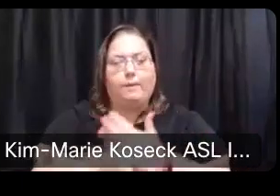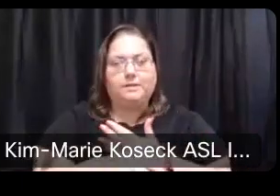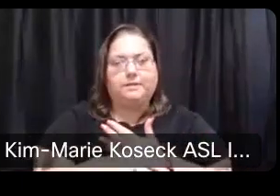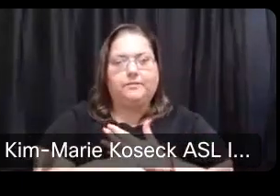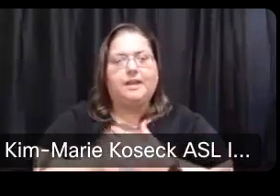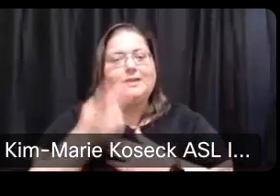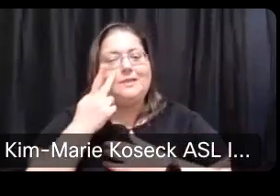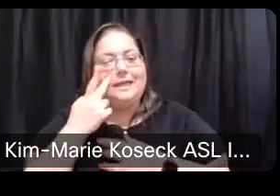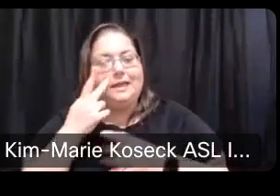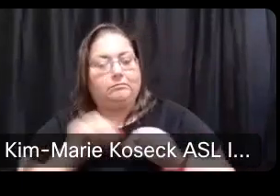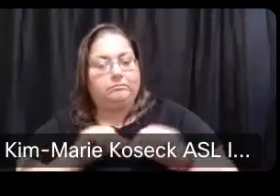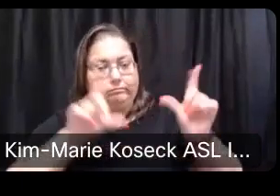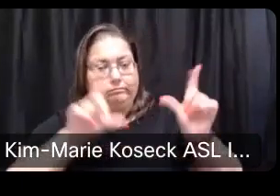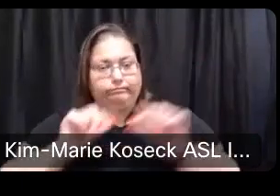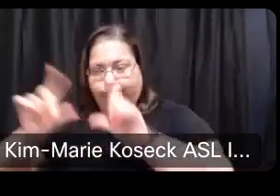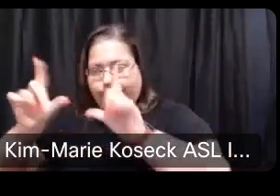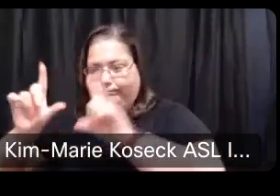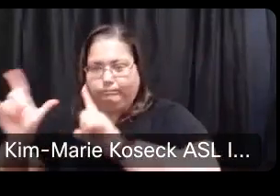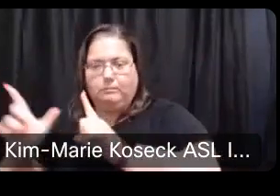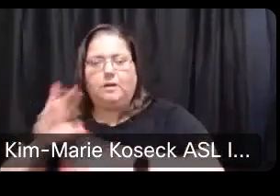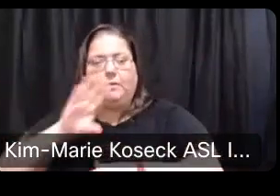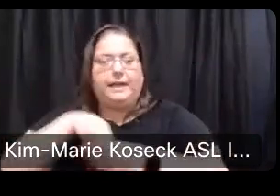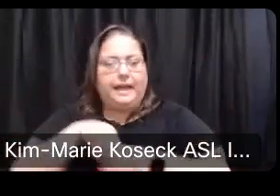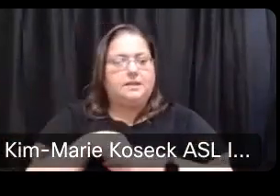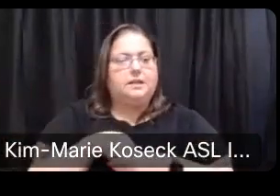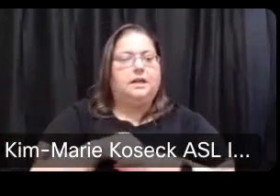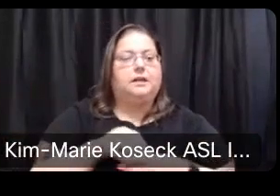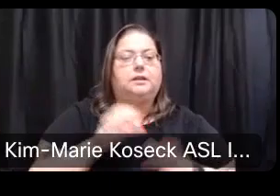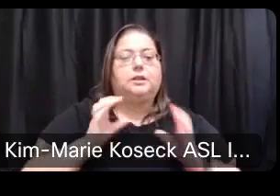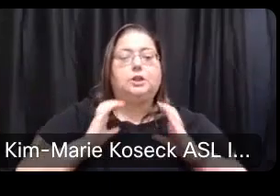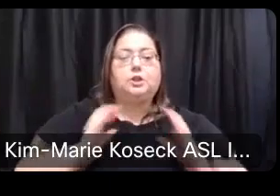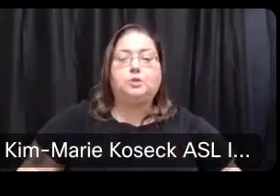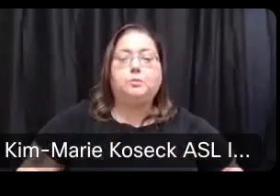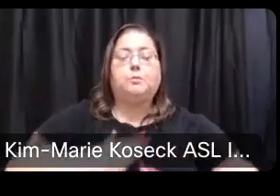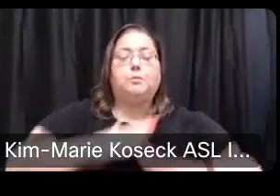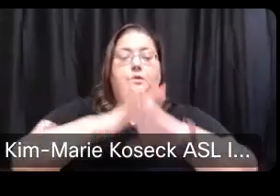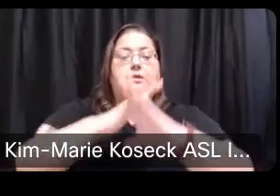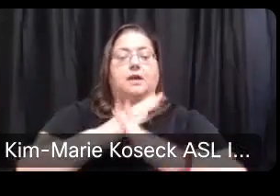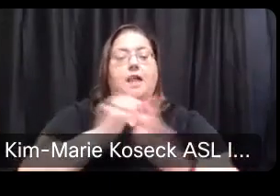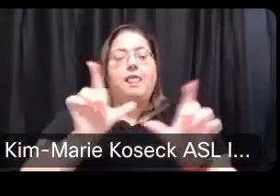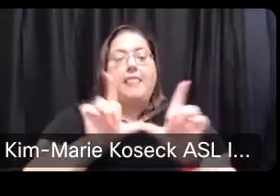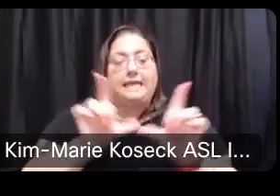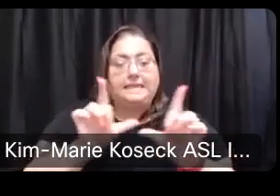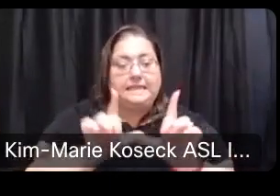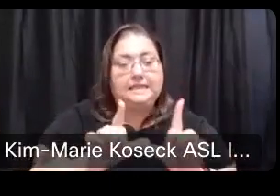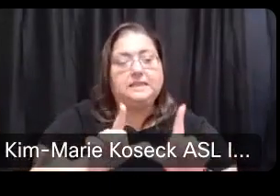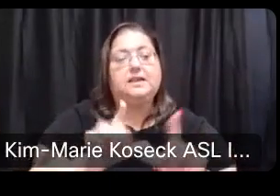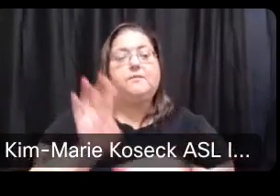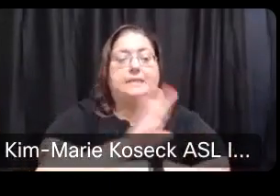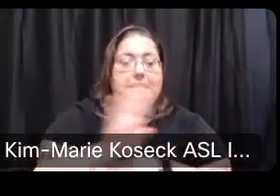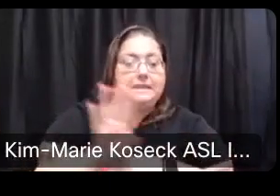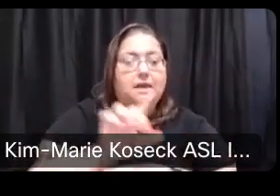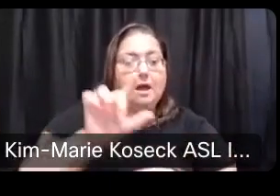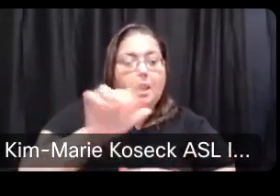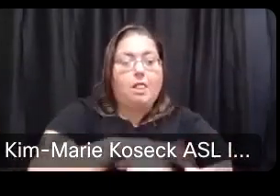on your screen. We engage in consumer protection, licensing of professions and businesses, local government, and